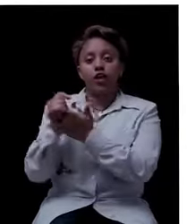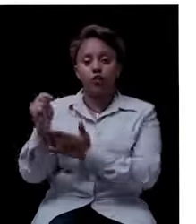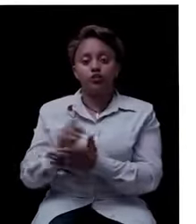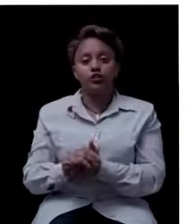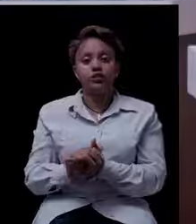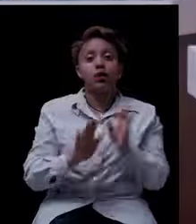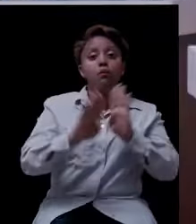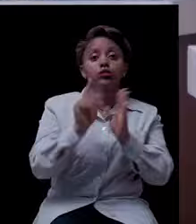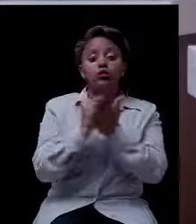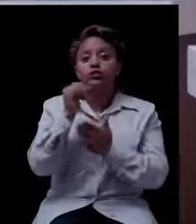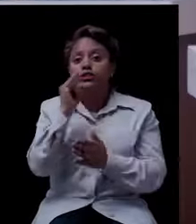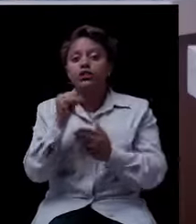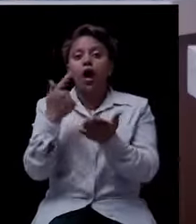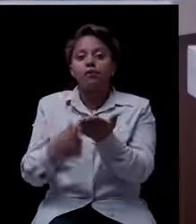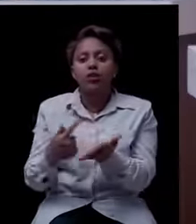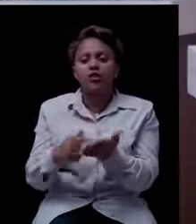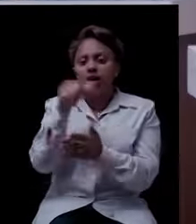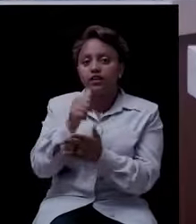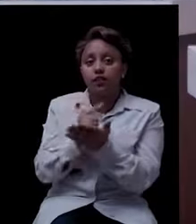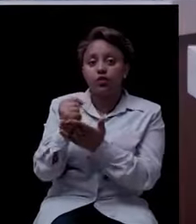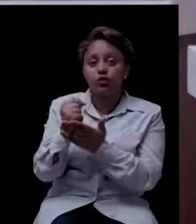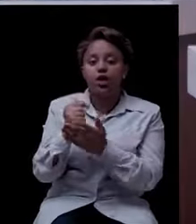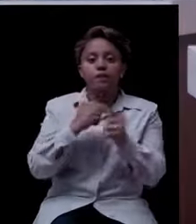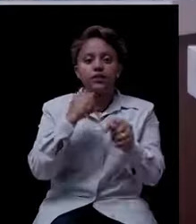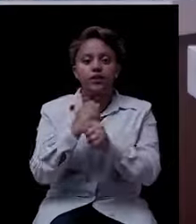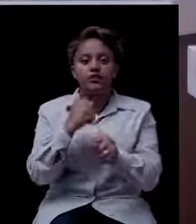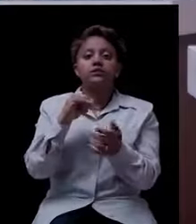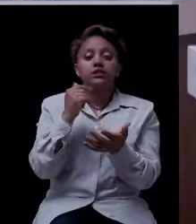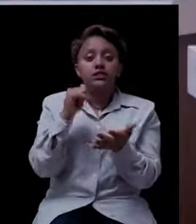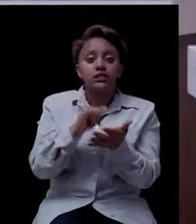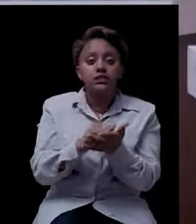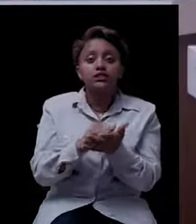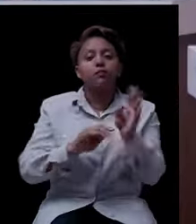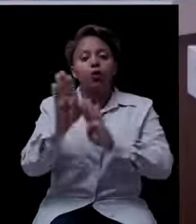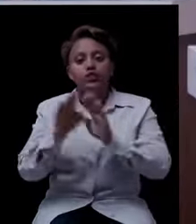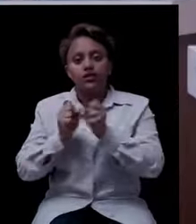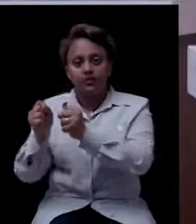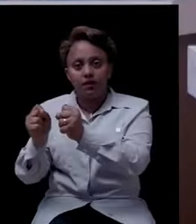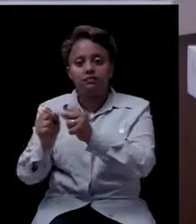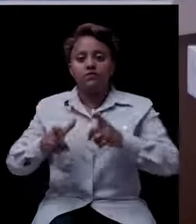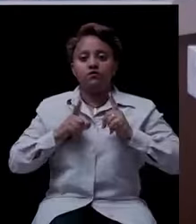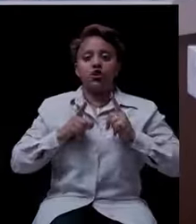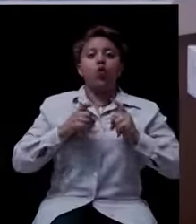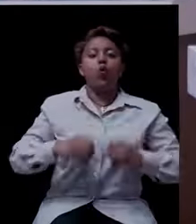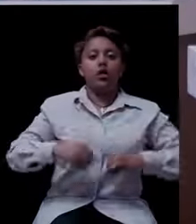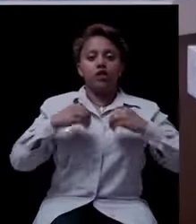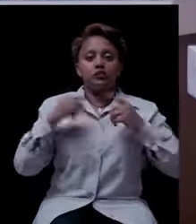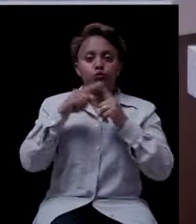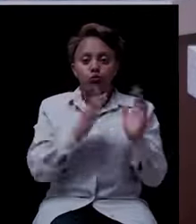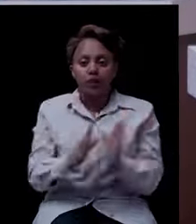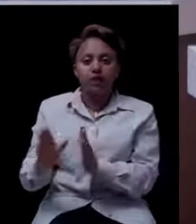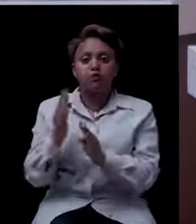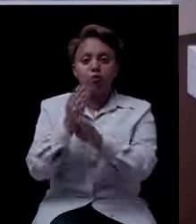Biotechnology. Biotechnology is about any technological application that uses biological systems, living